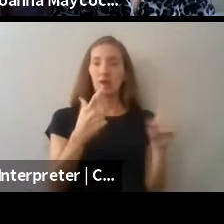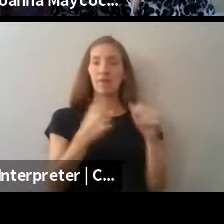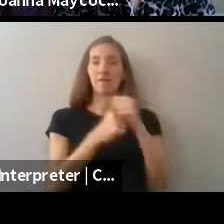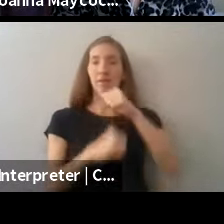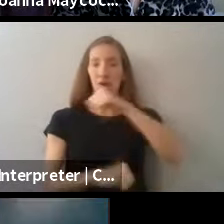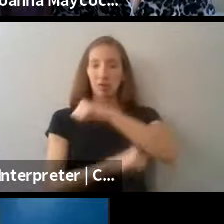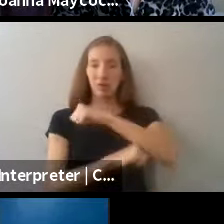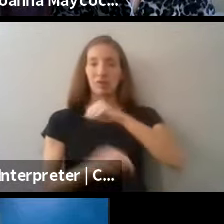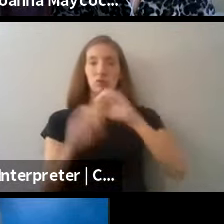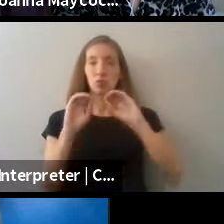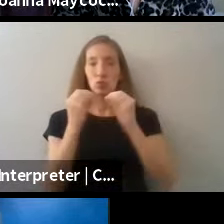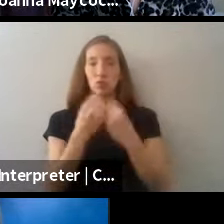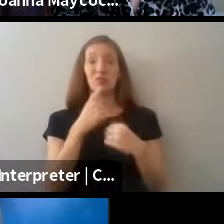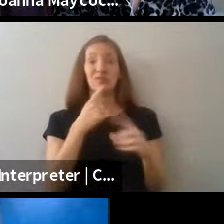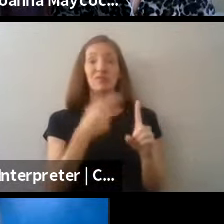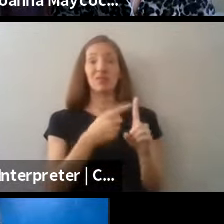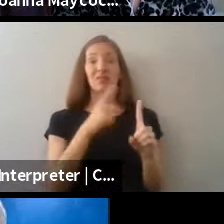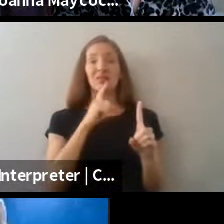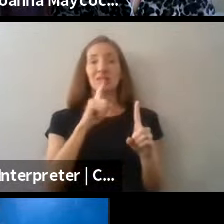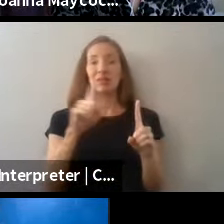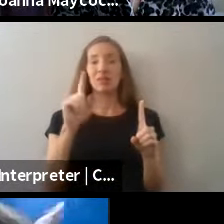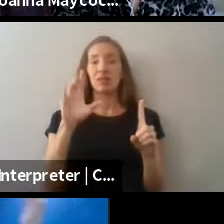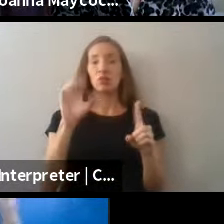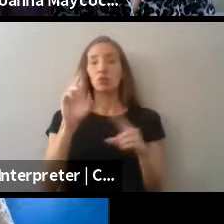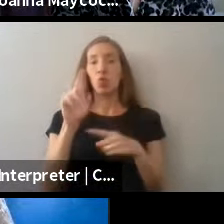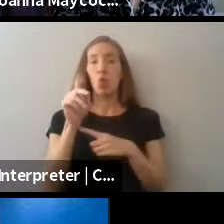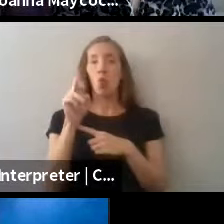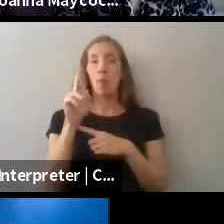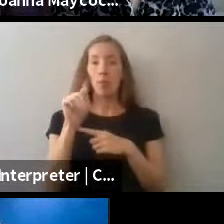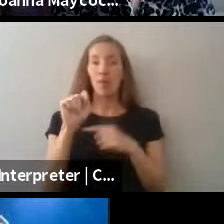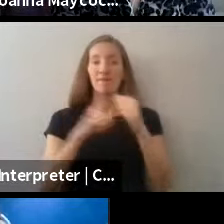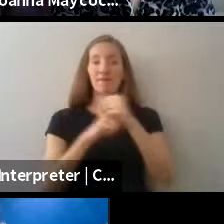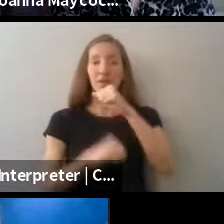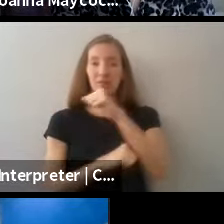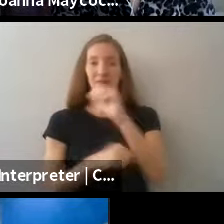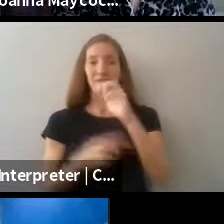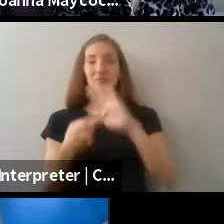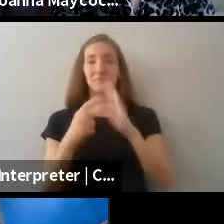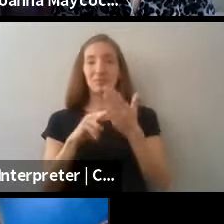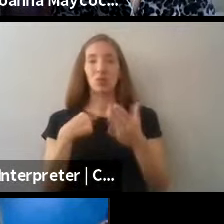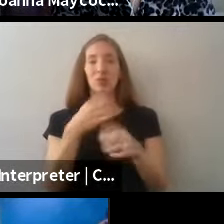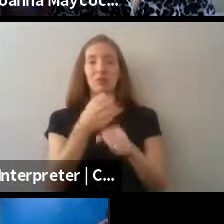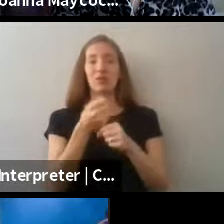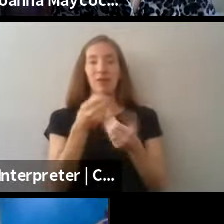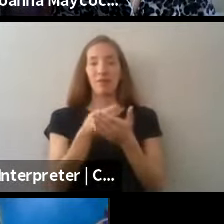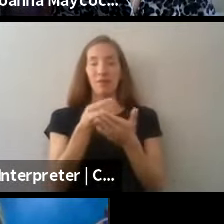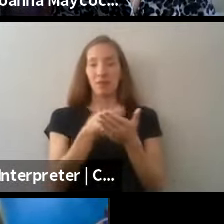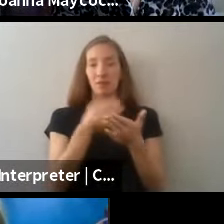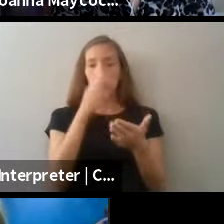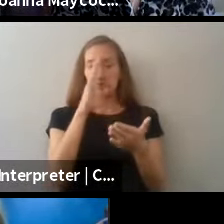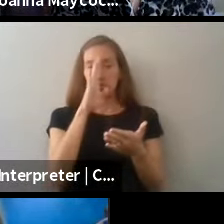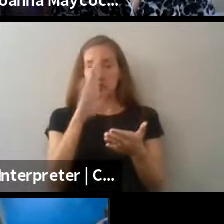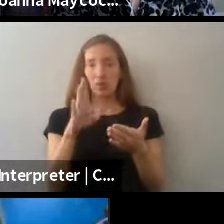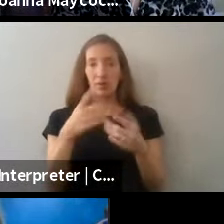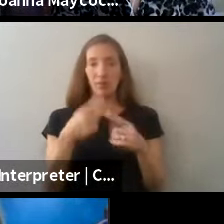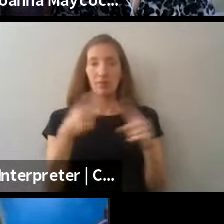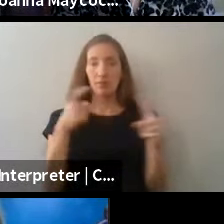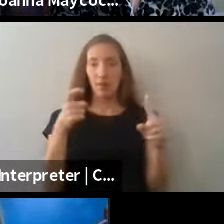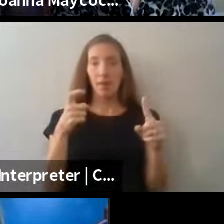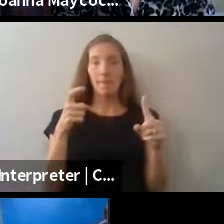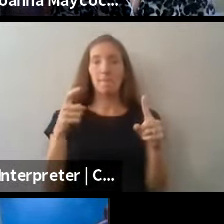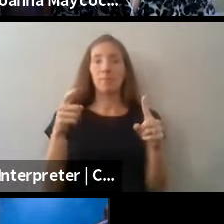we receive the funding directly from the Caring Group, which is a global luxury company with several brands